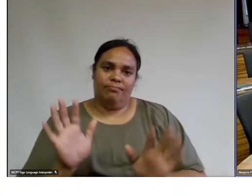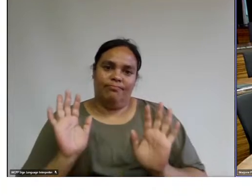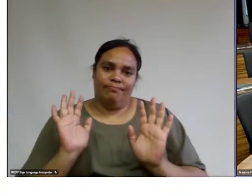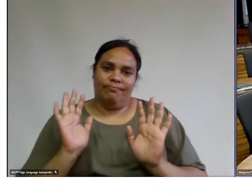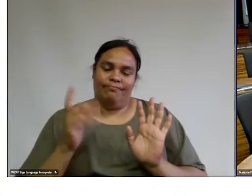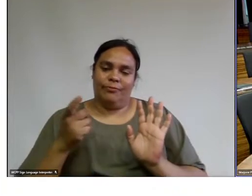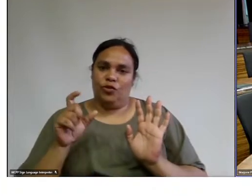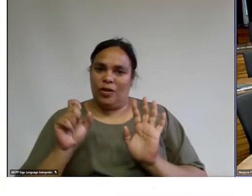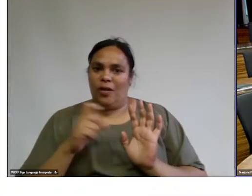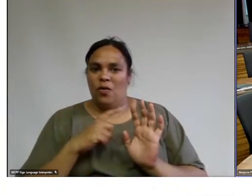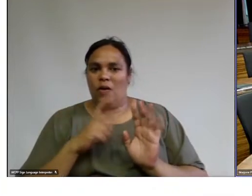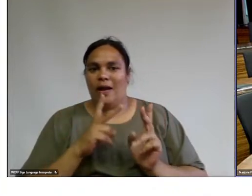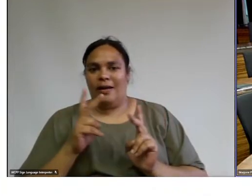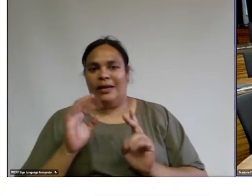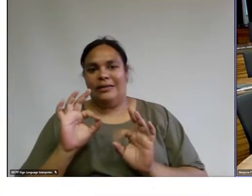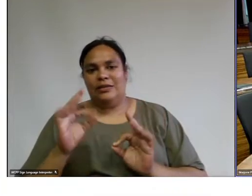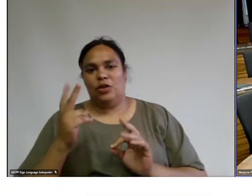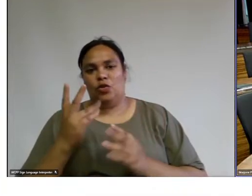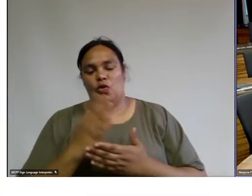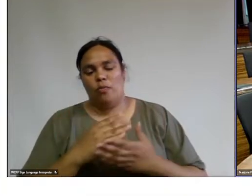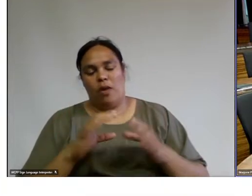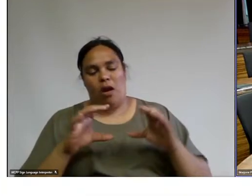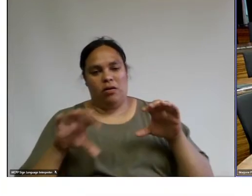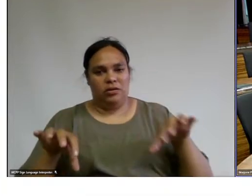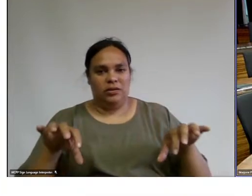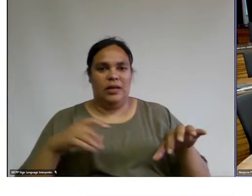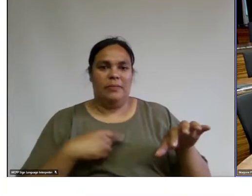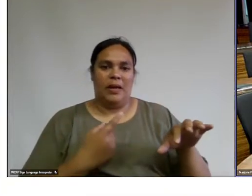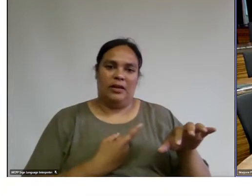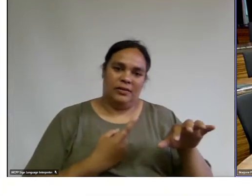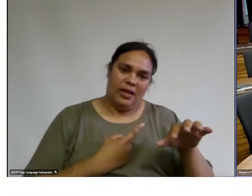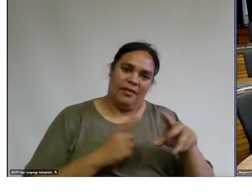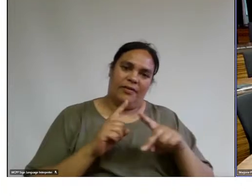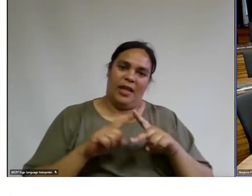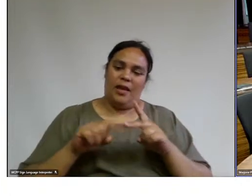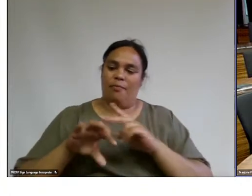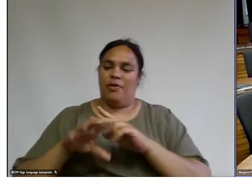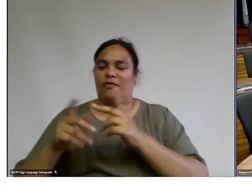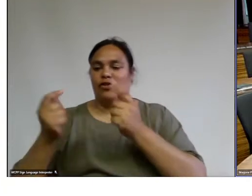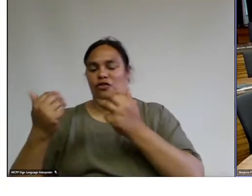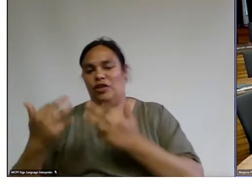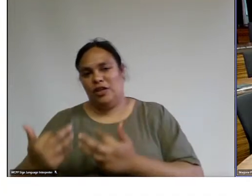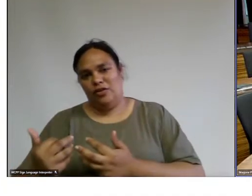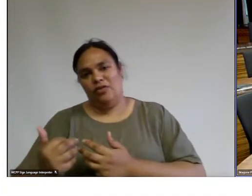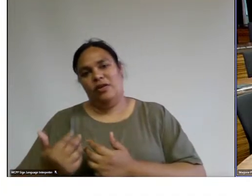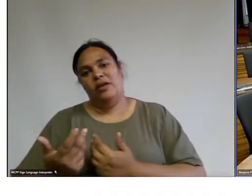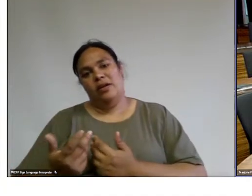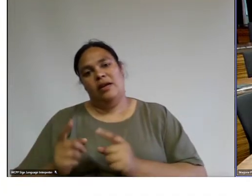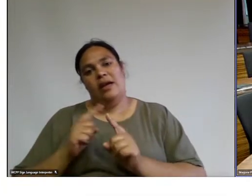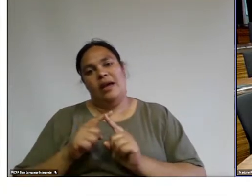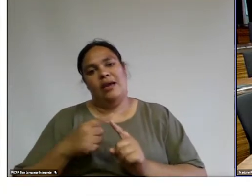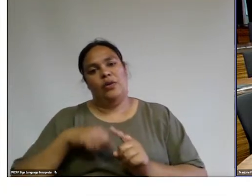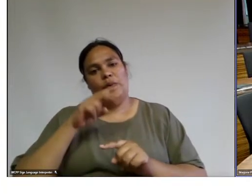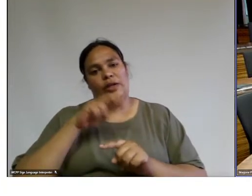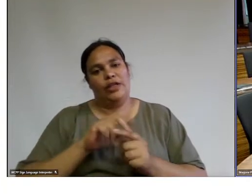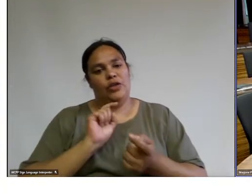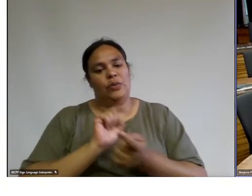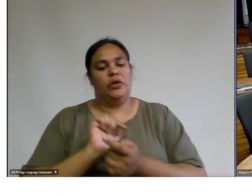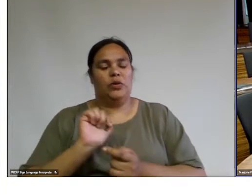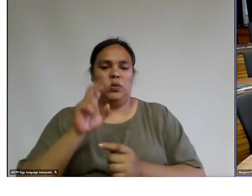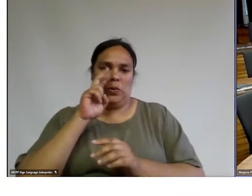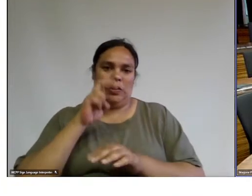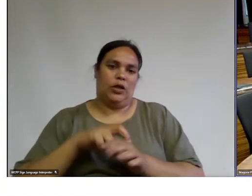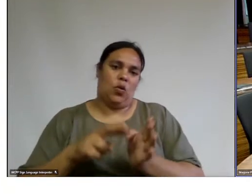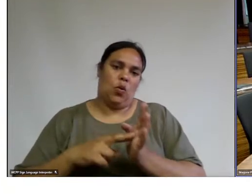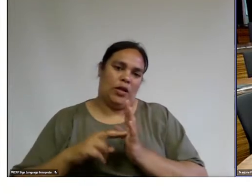again, those are two parts involved, ourselves and Provincial Treasury, and we have to meet their requirements in terms